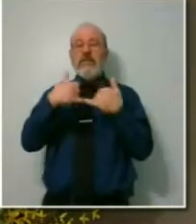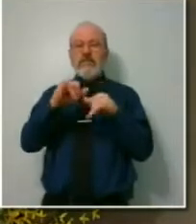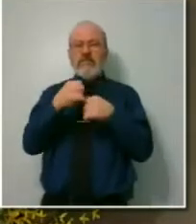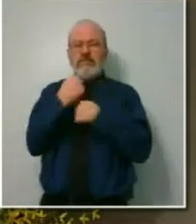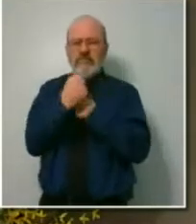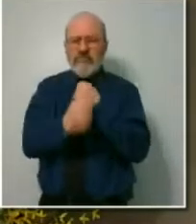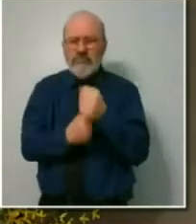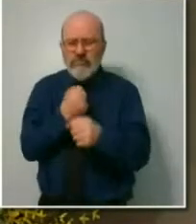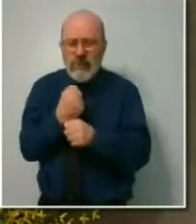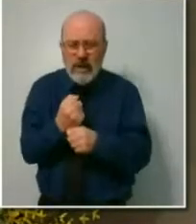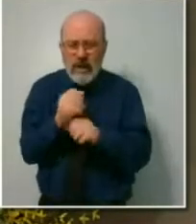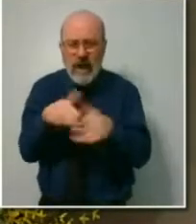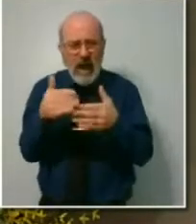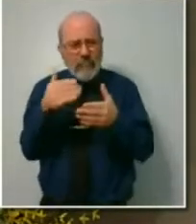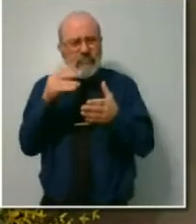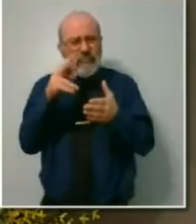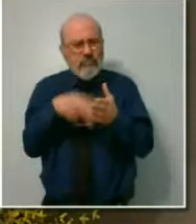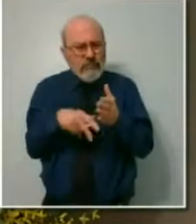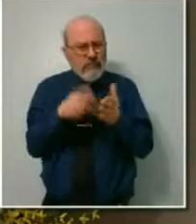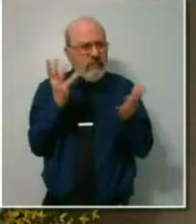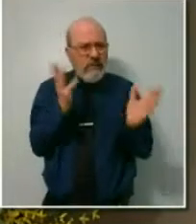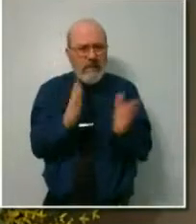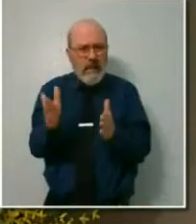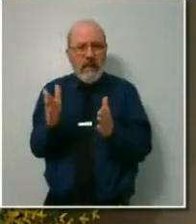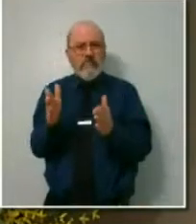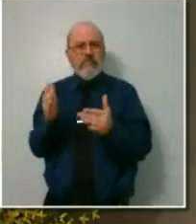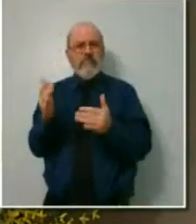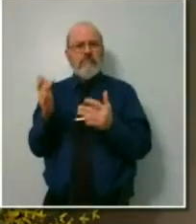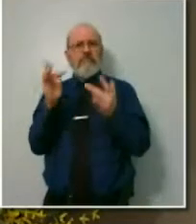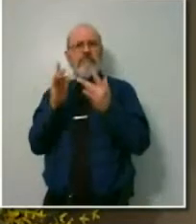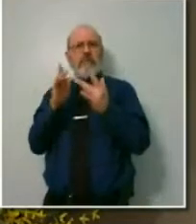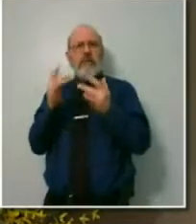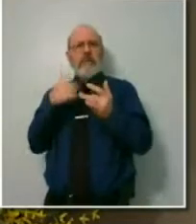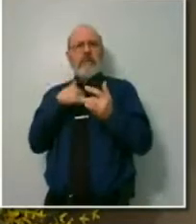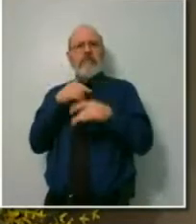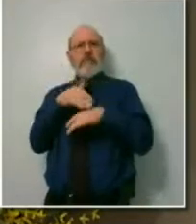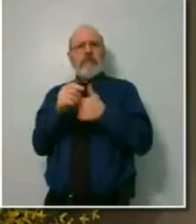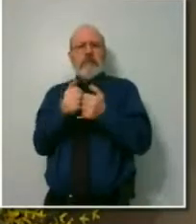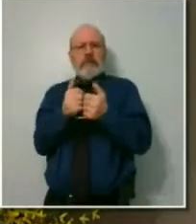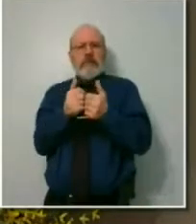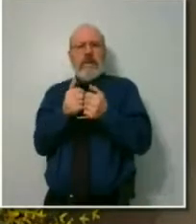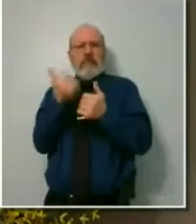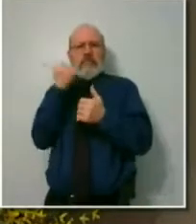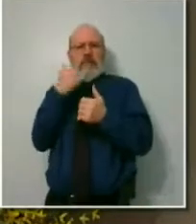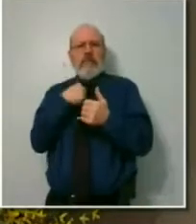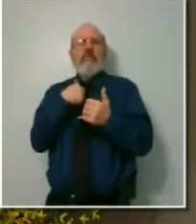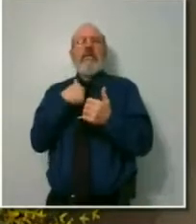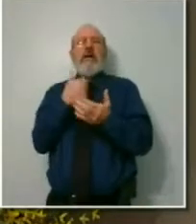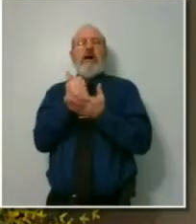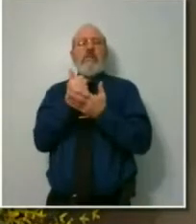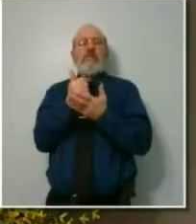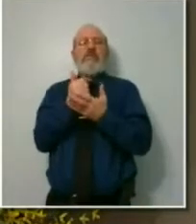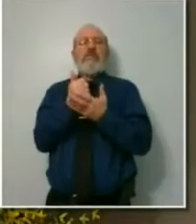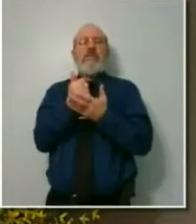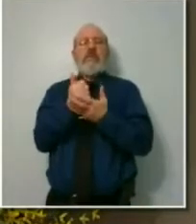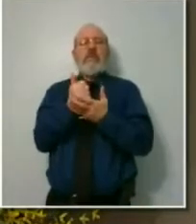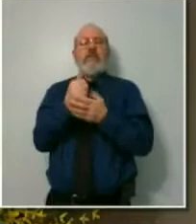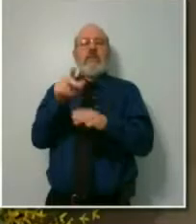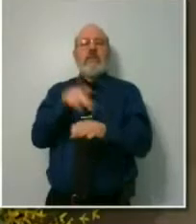go about it or what plan to follow, give me a call or send me a text, and I'll help you with that. but Psalm chapter